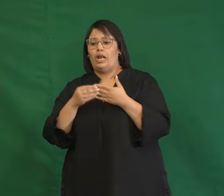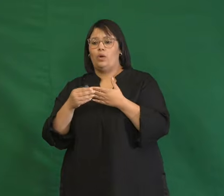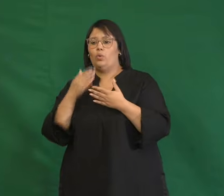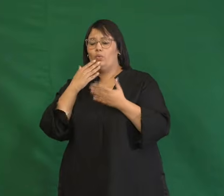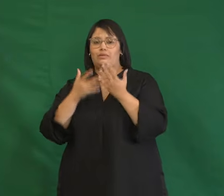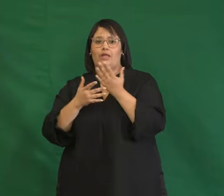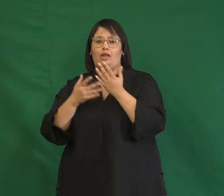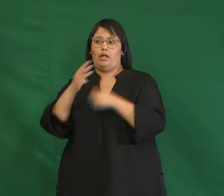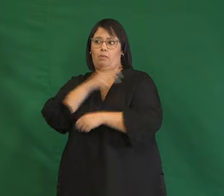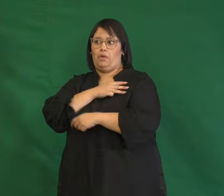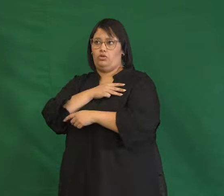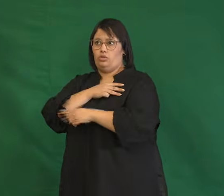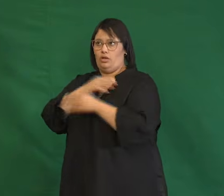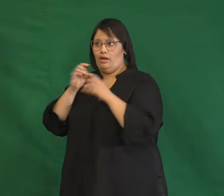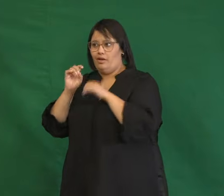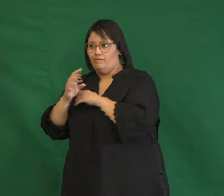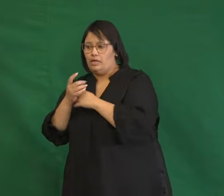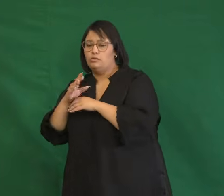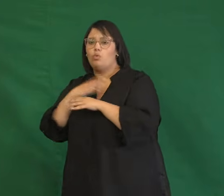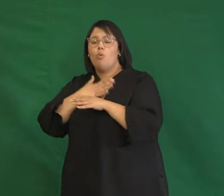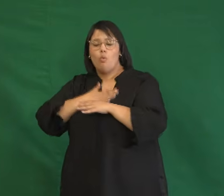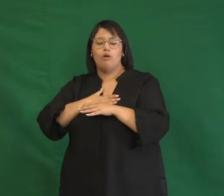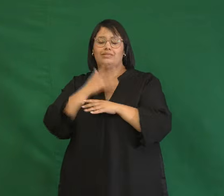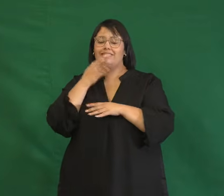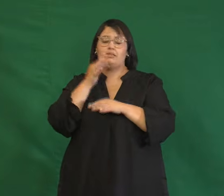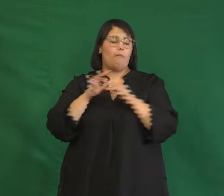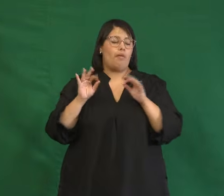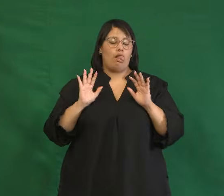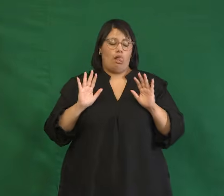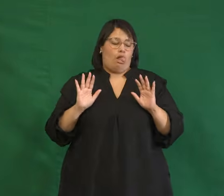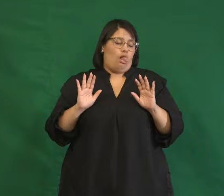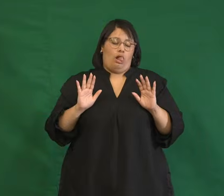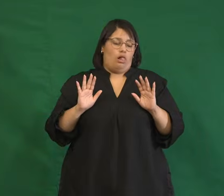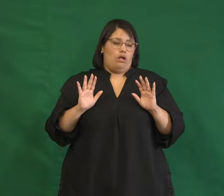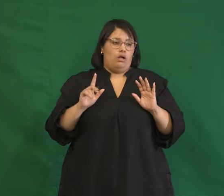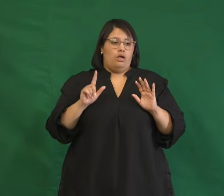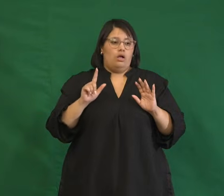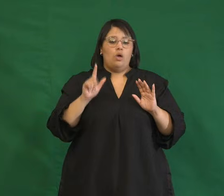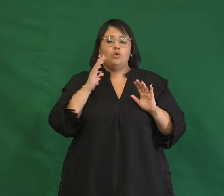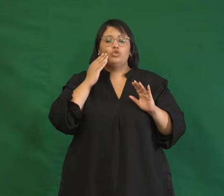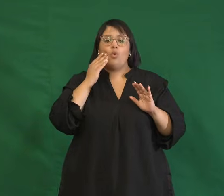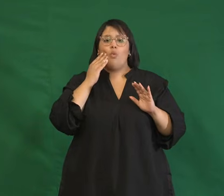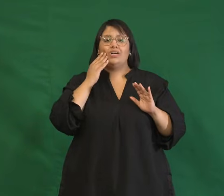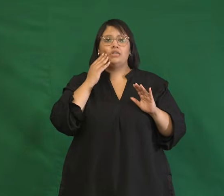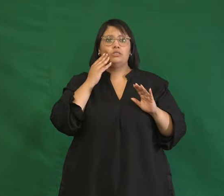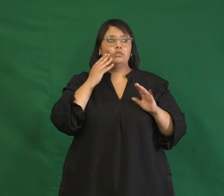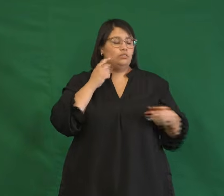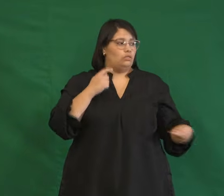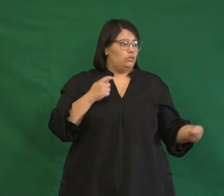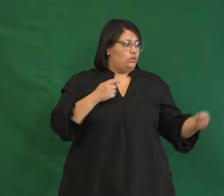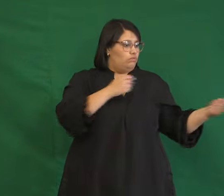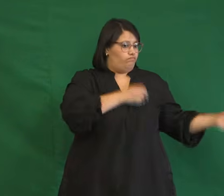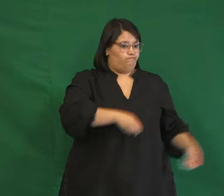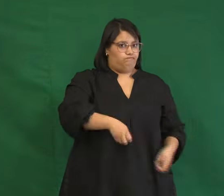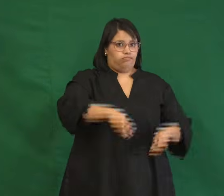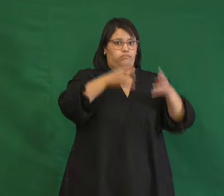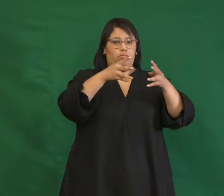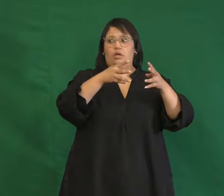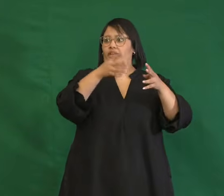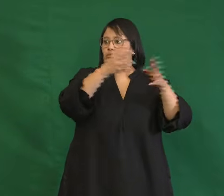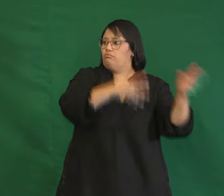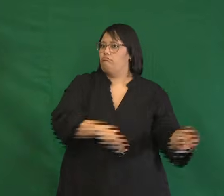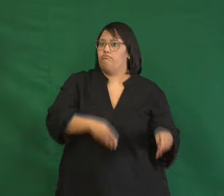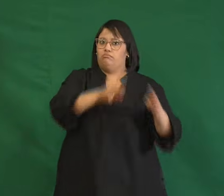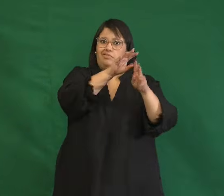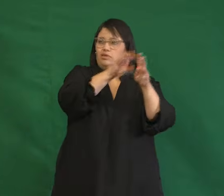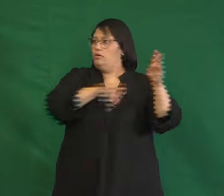is to work as simple as possible, to try and stay away from plugins, to try and stay away from any